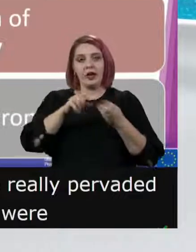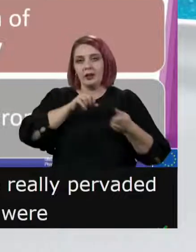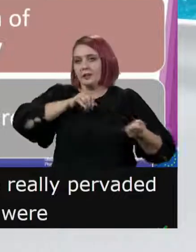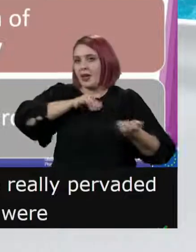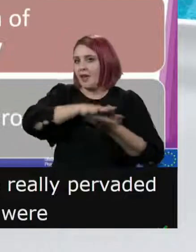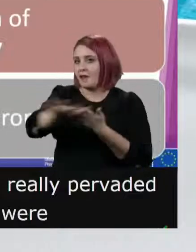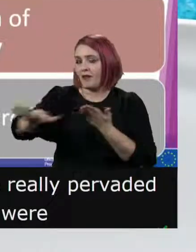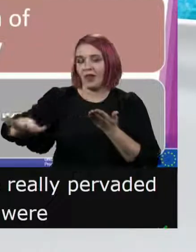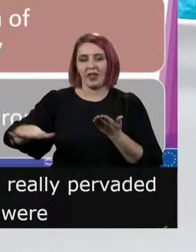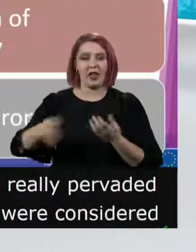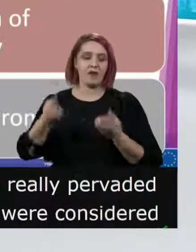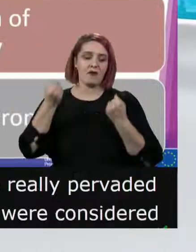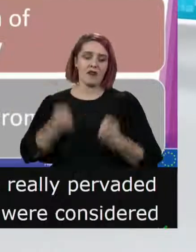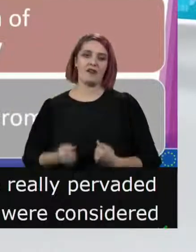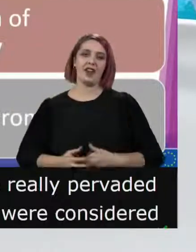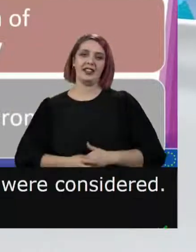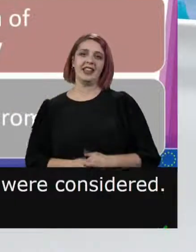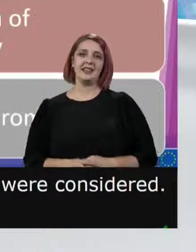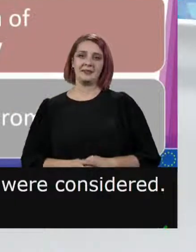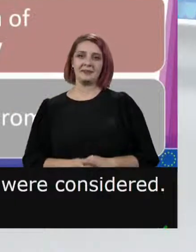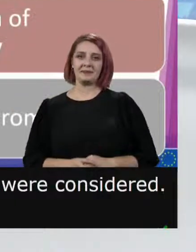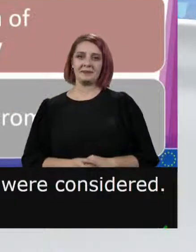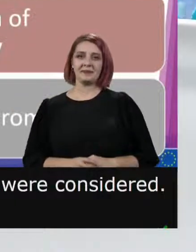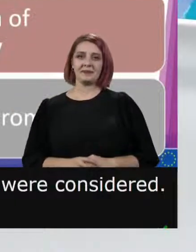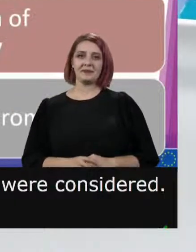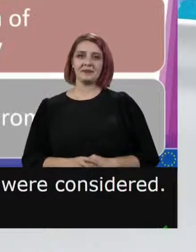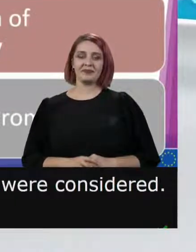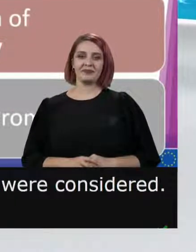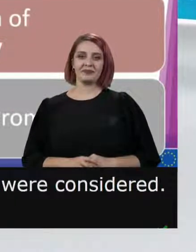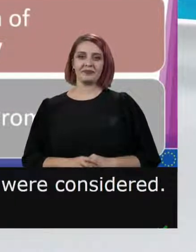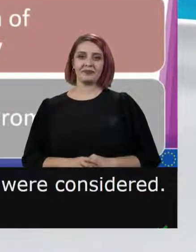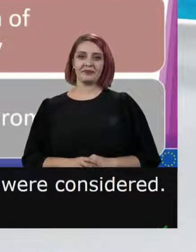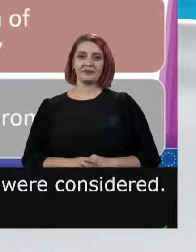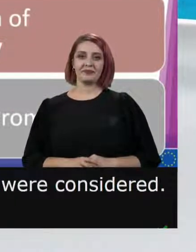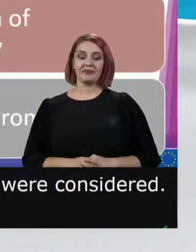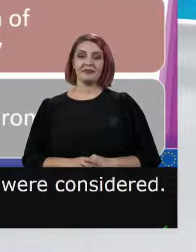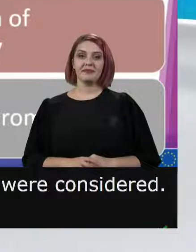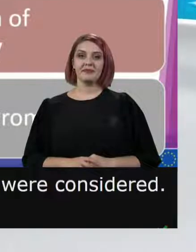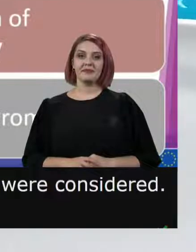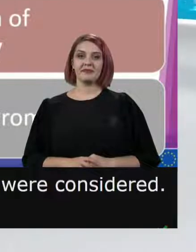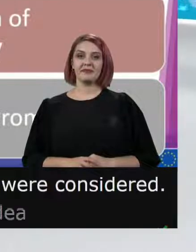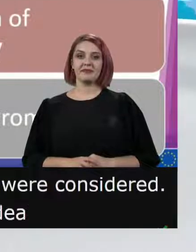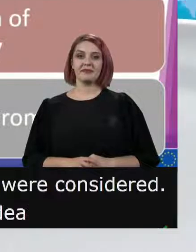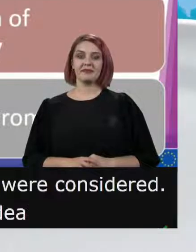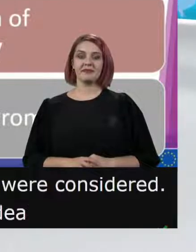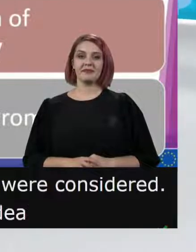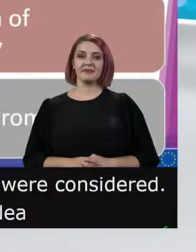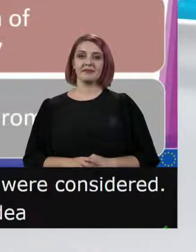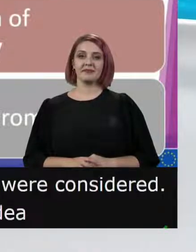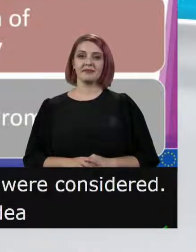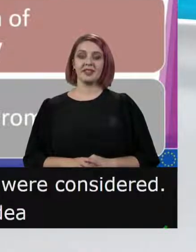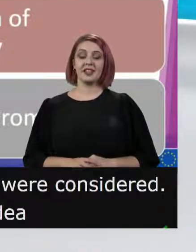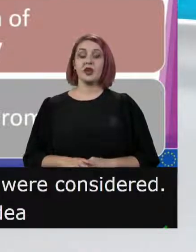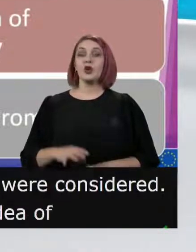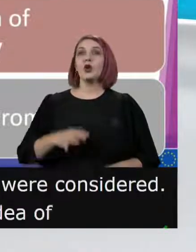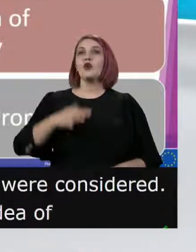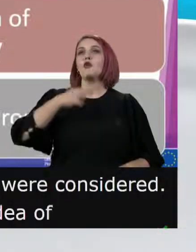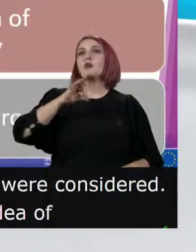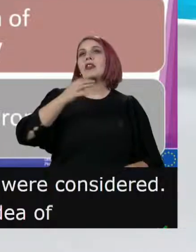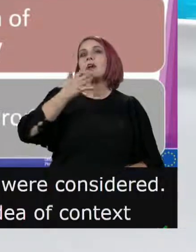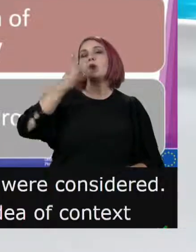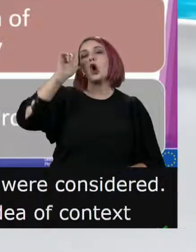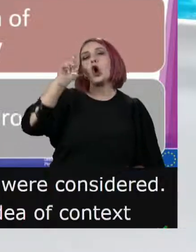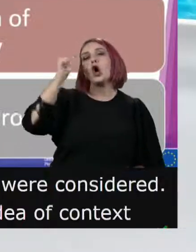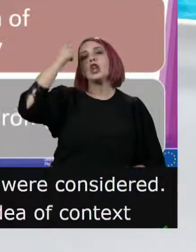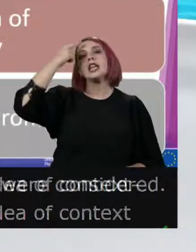And artificial intelligence can lie underneath the idea of context-aware AT, where our assistive